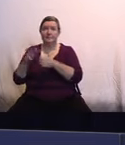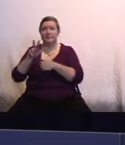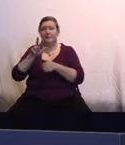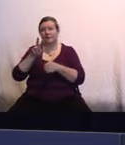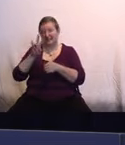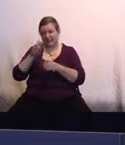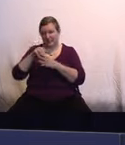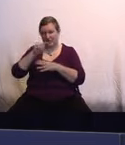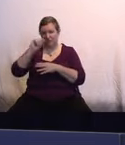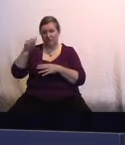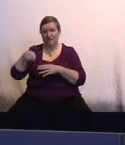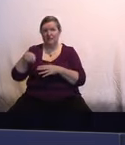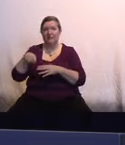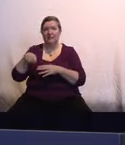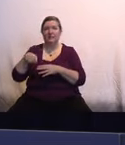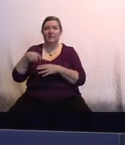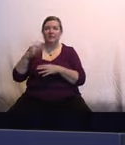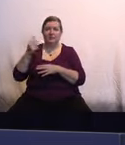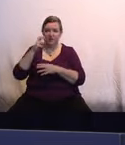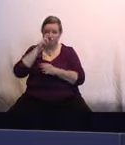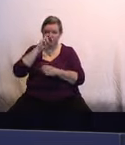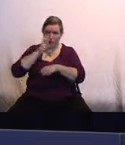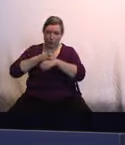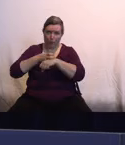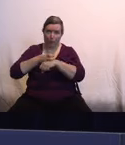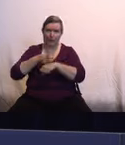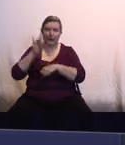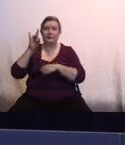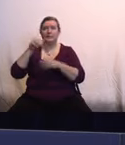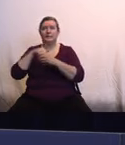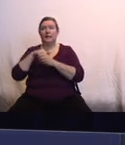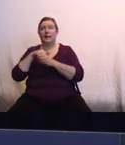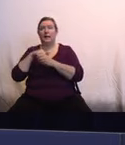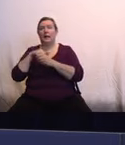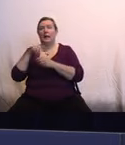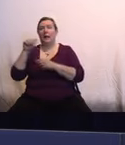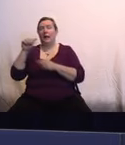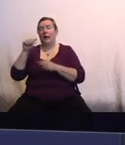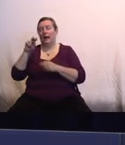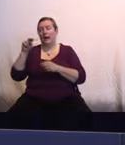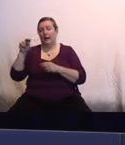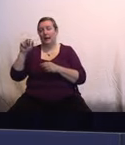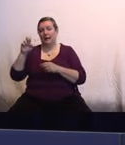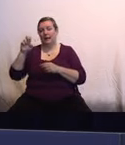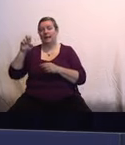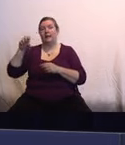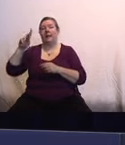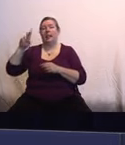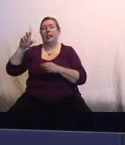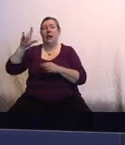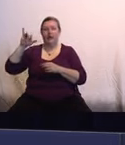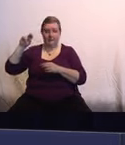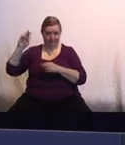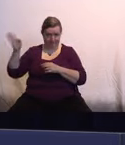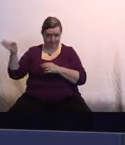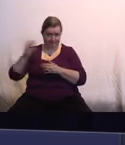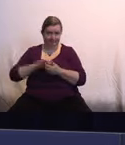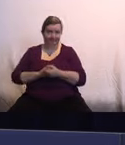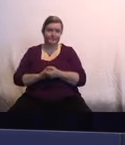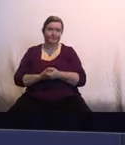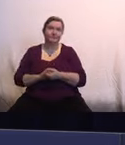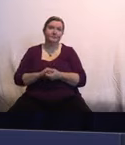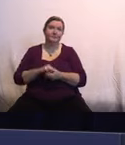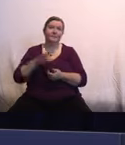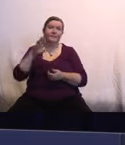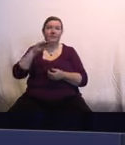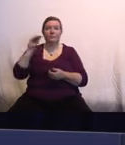Ancora, 13 at Greystone, and 8 at Ann Klein. As of January 20th, in New Jersey, the percent positivity